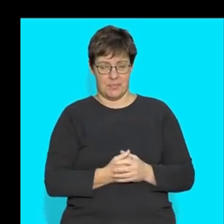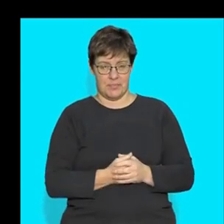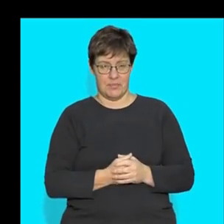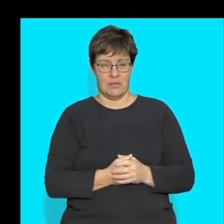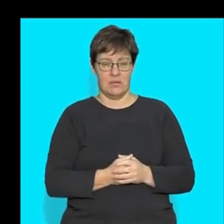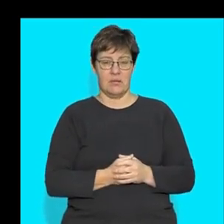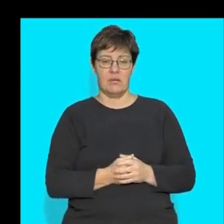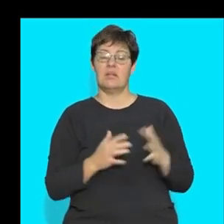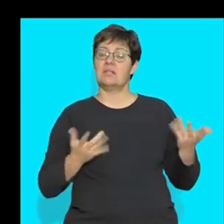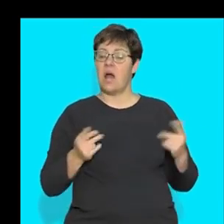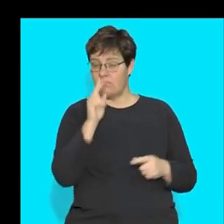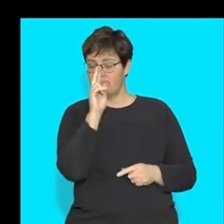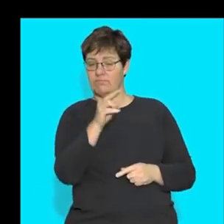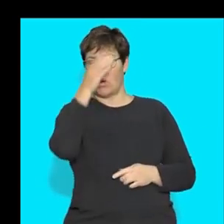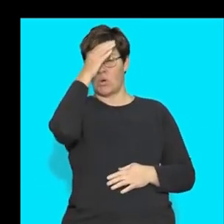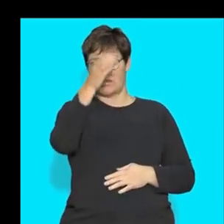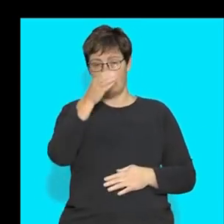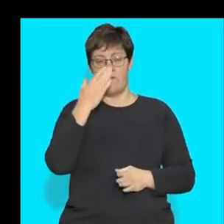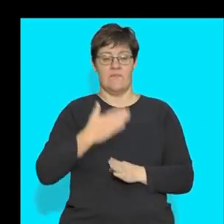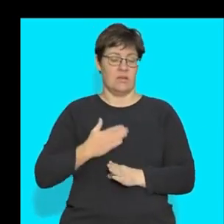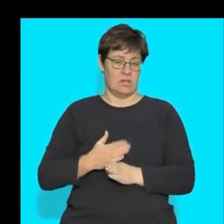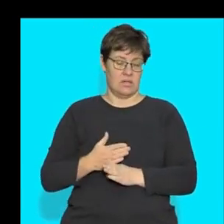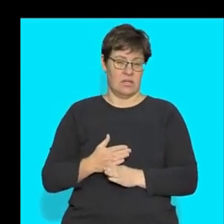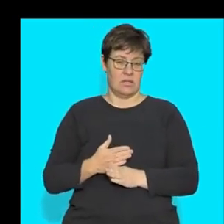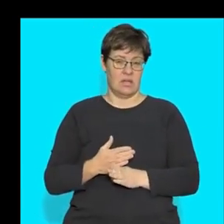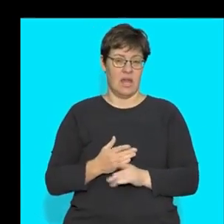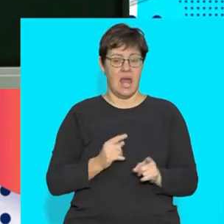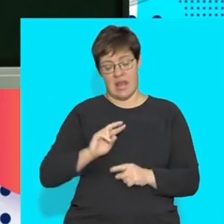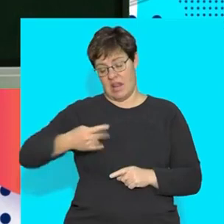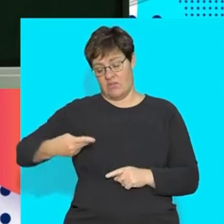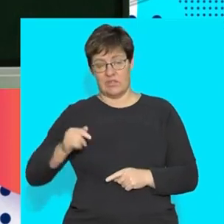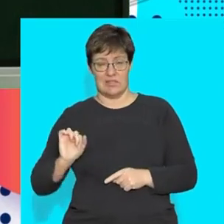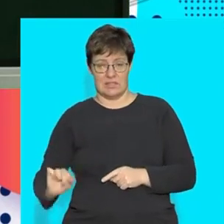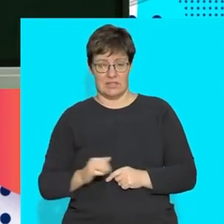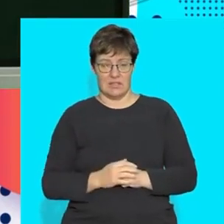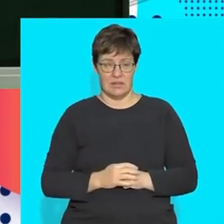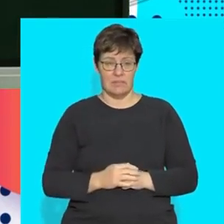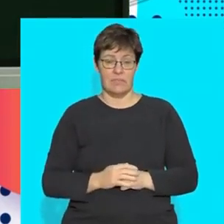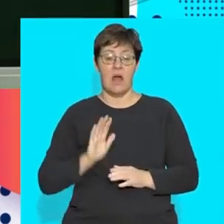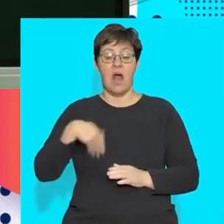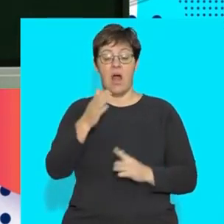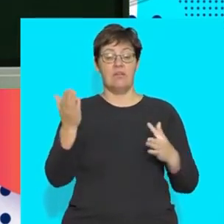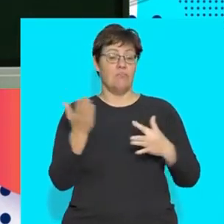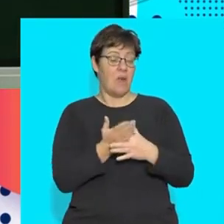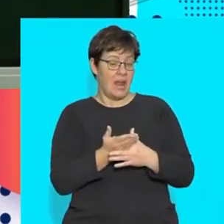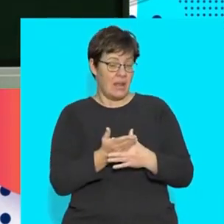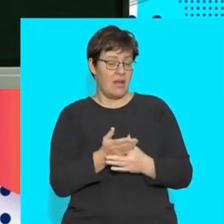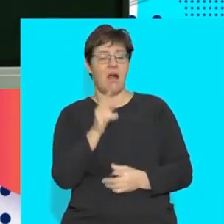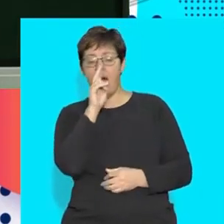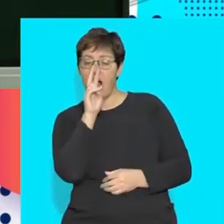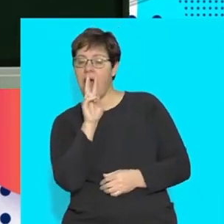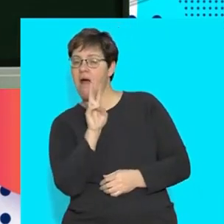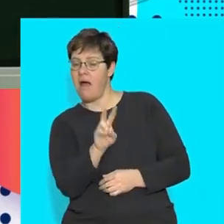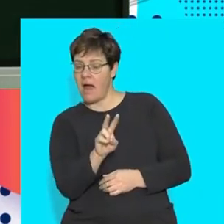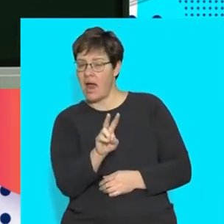get there. And that's how you look at the concept of a function and its inverse. When we come back from the ad